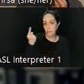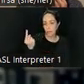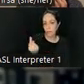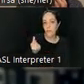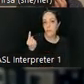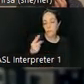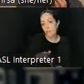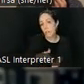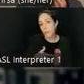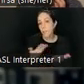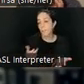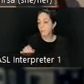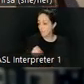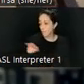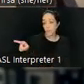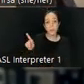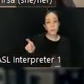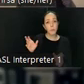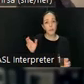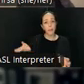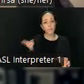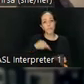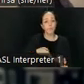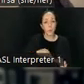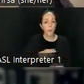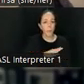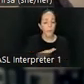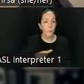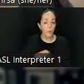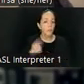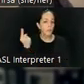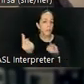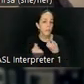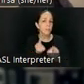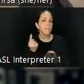those folks should be able to serve on it.